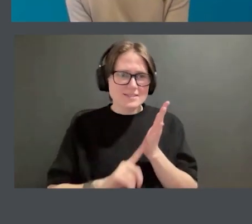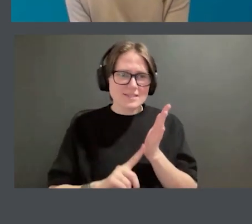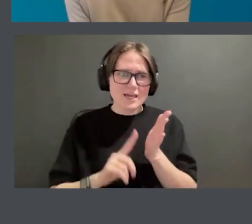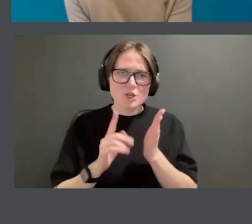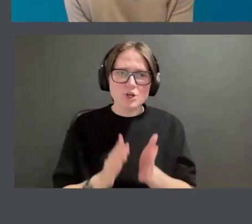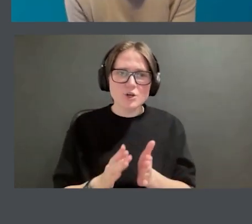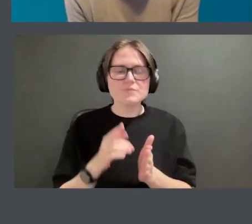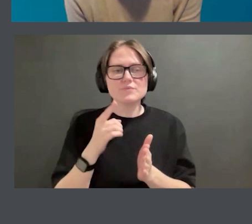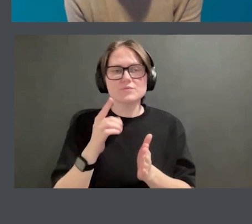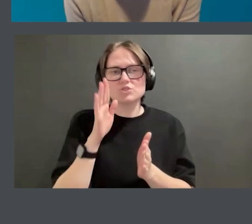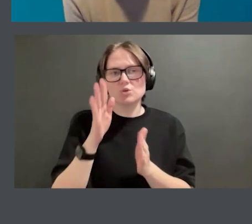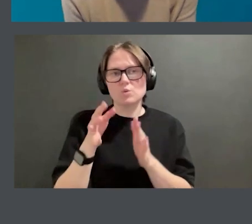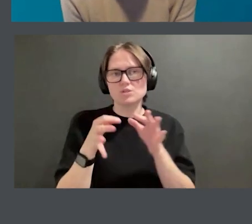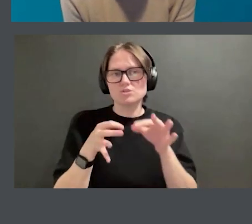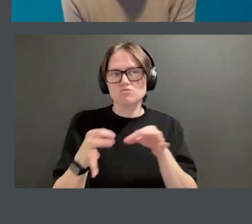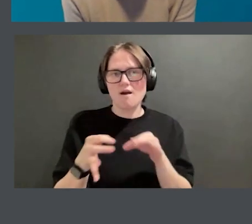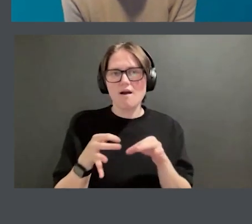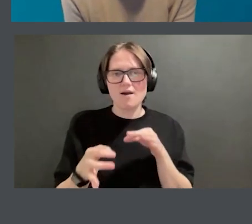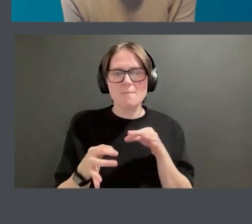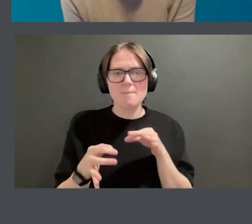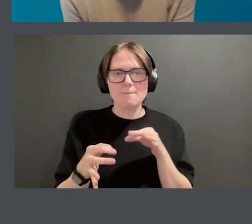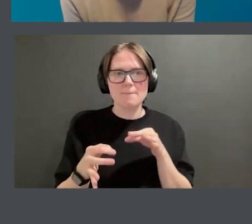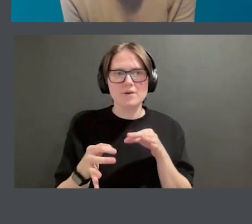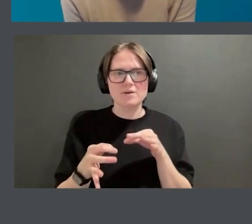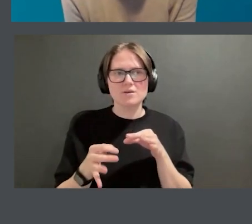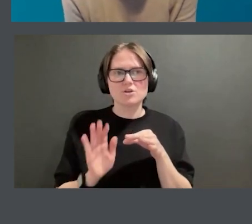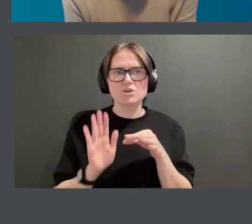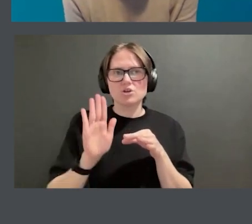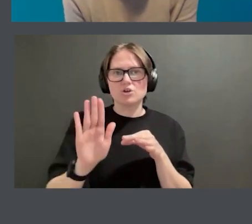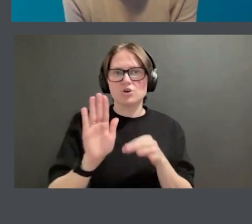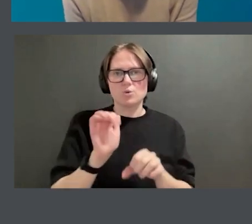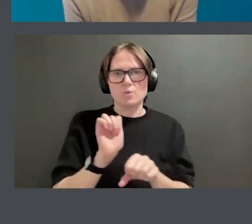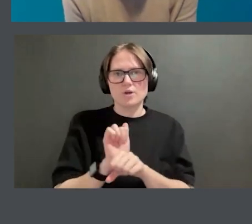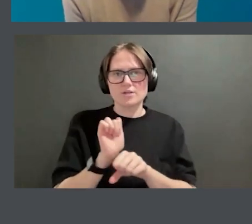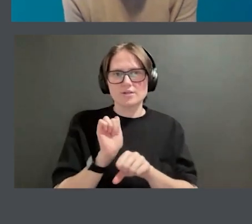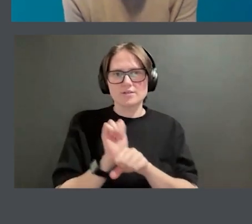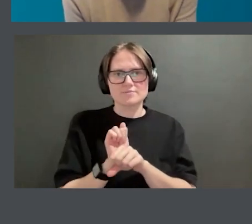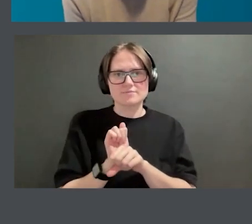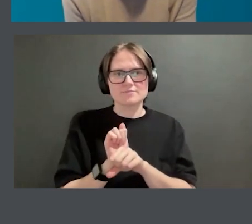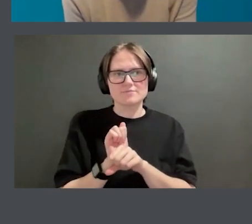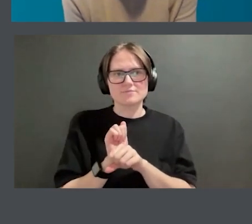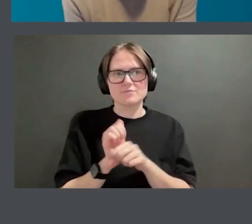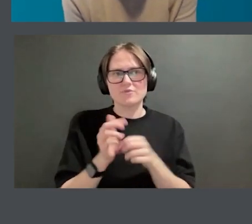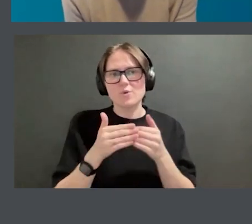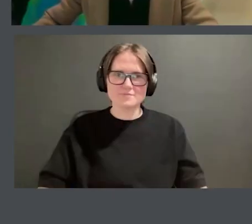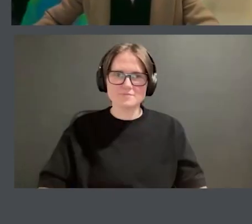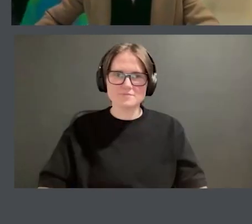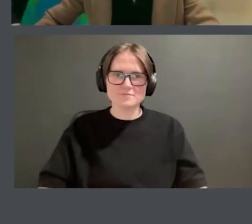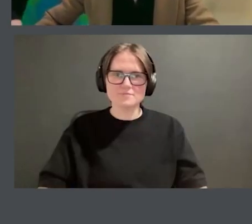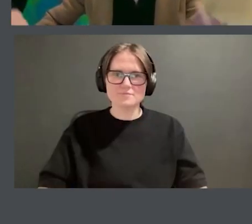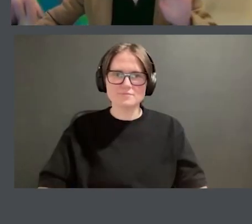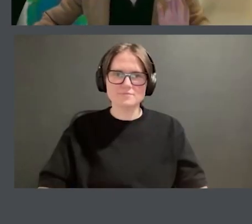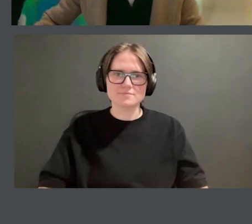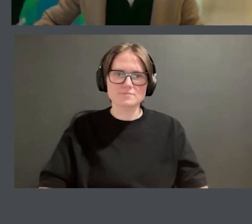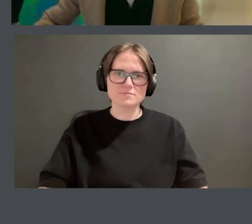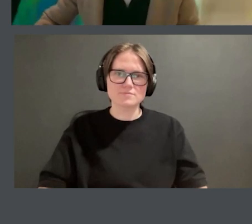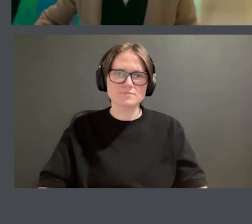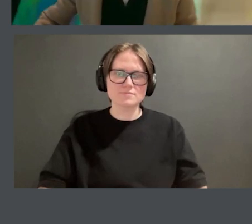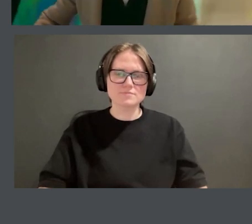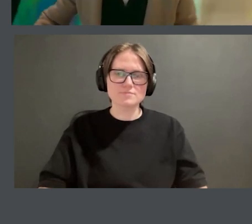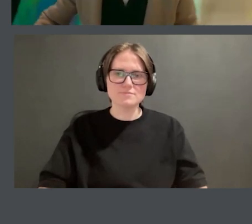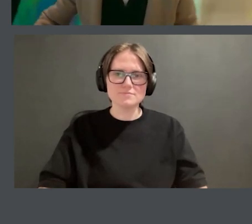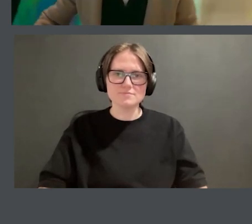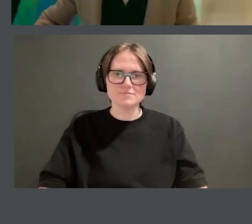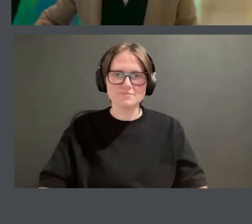going to describe some of her work in this next presentation. All right,